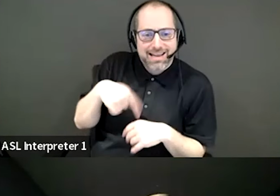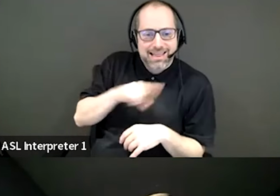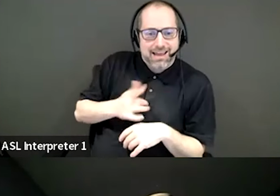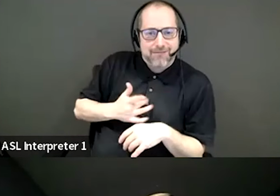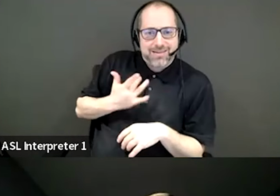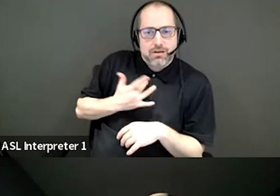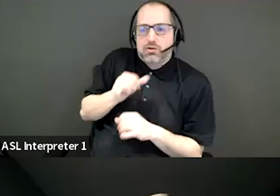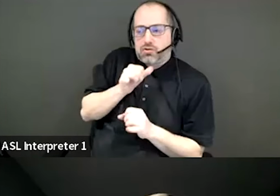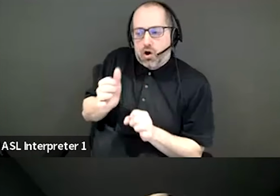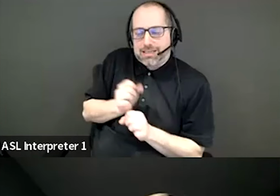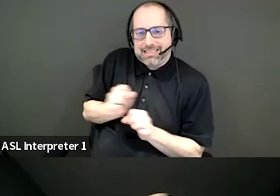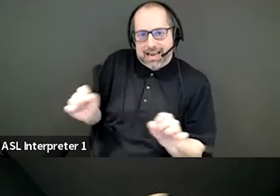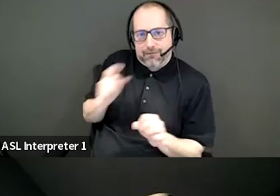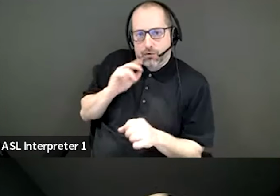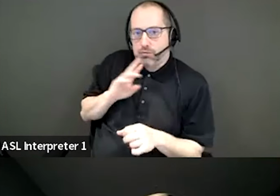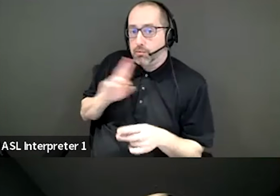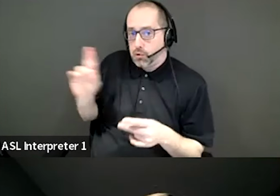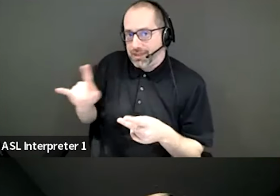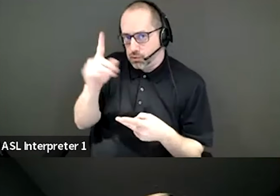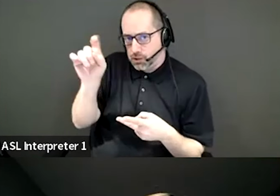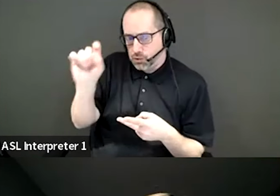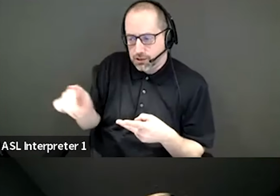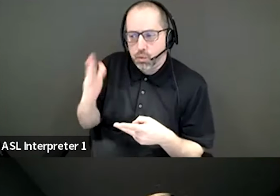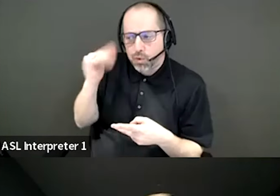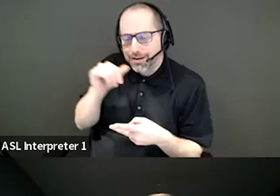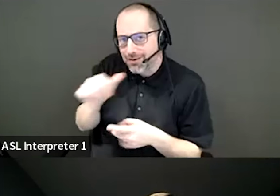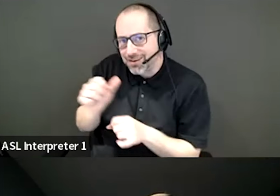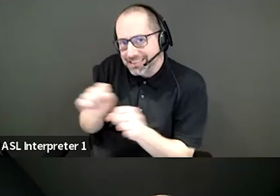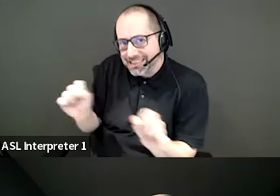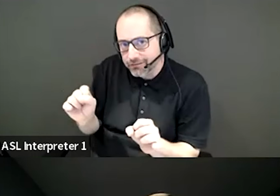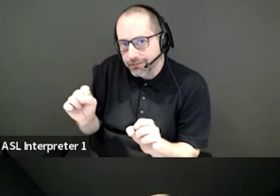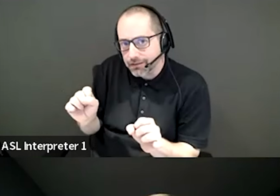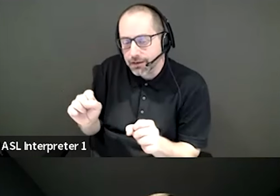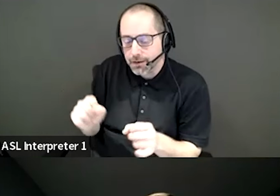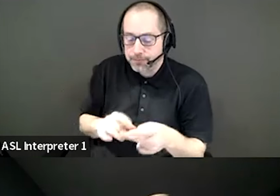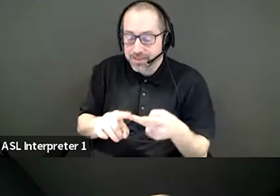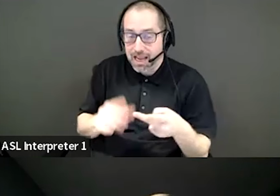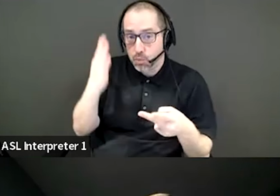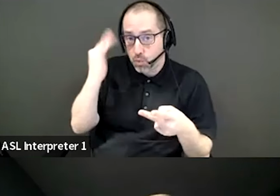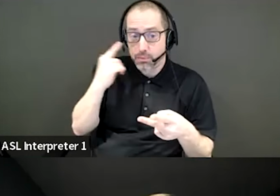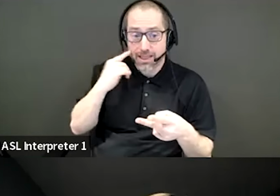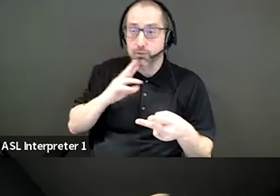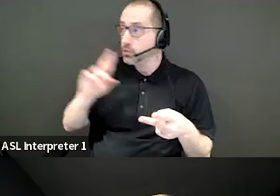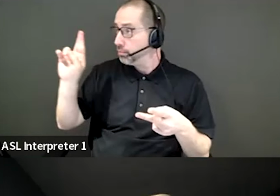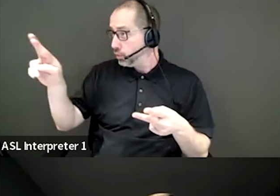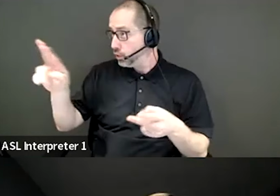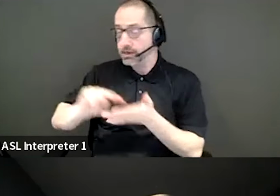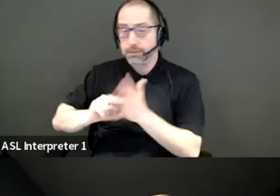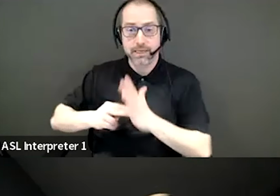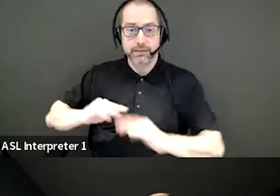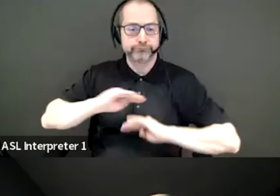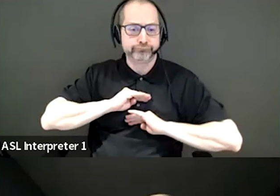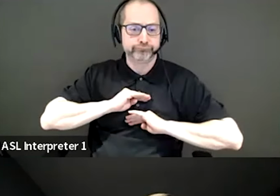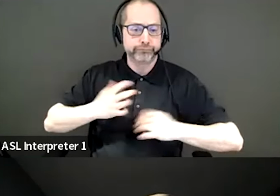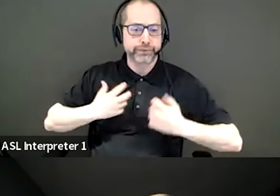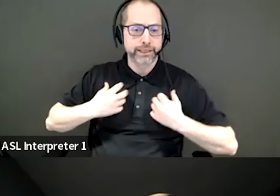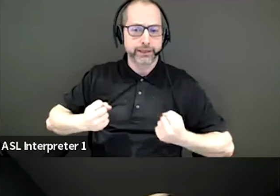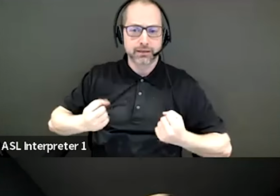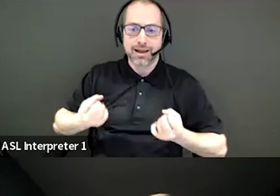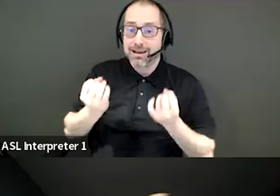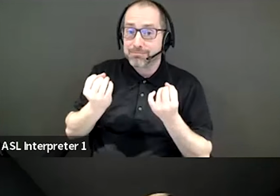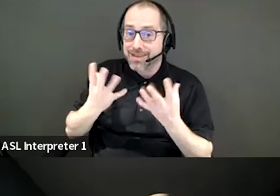one. But the second one is, why do we always think that reporting is healing? because so many survivors don't want to report